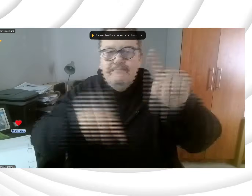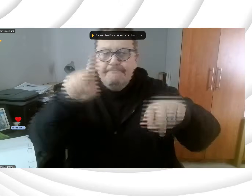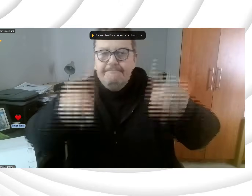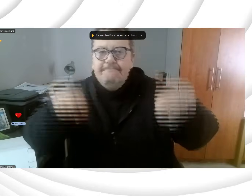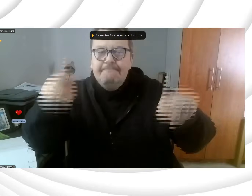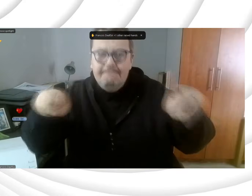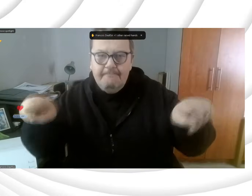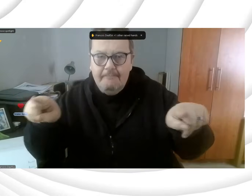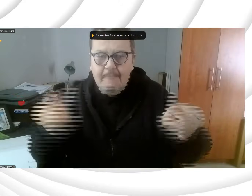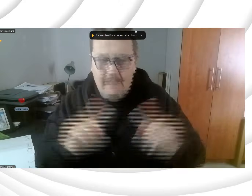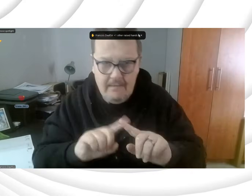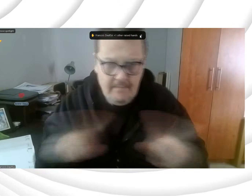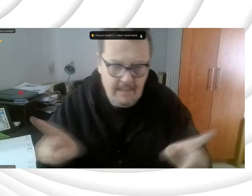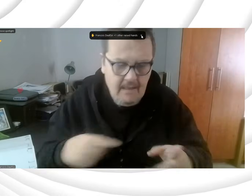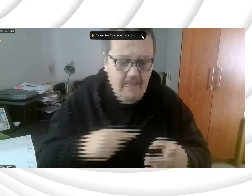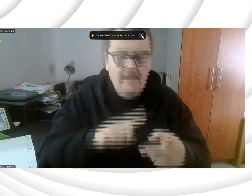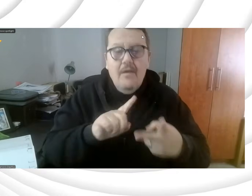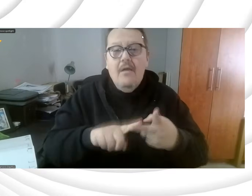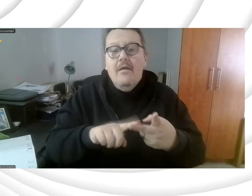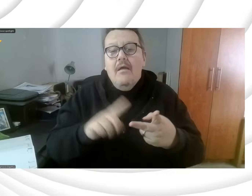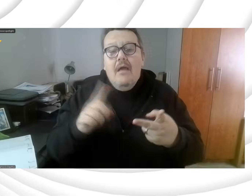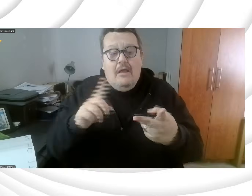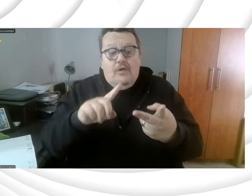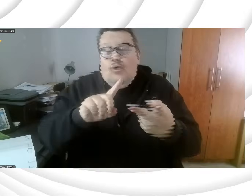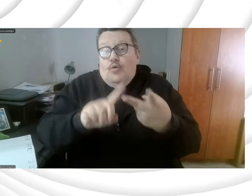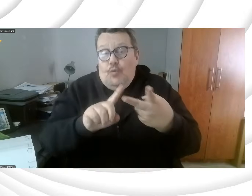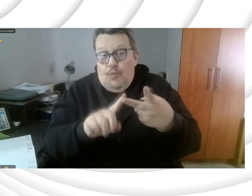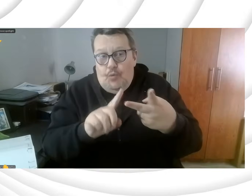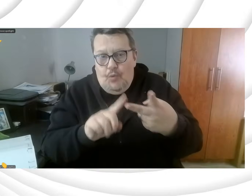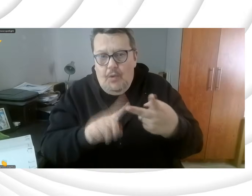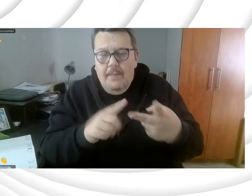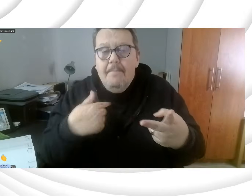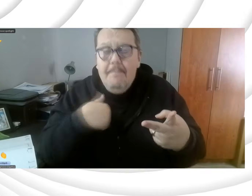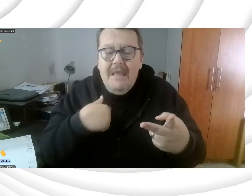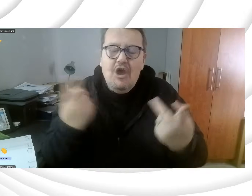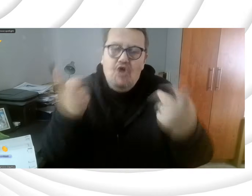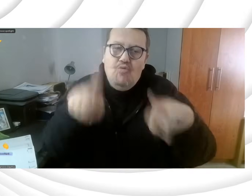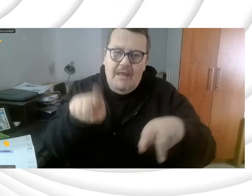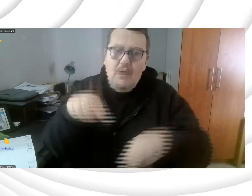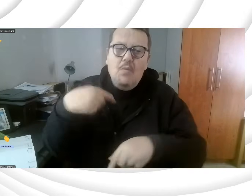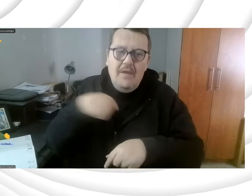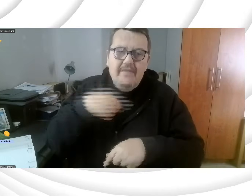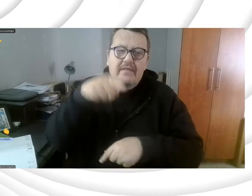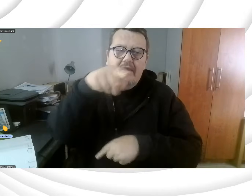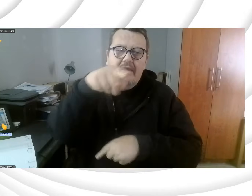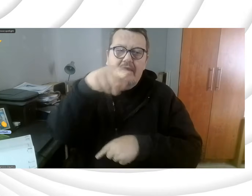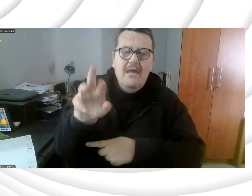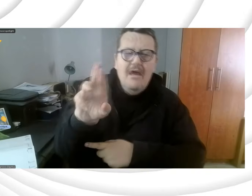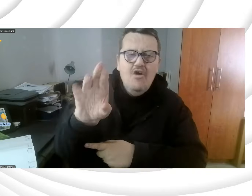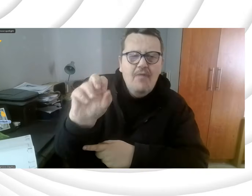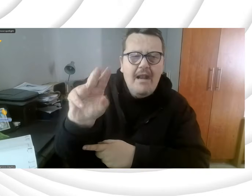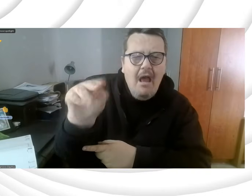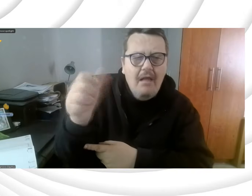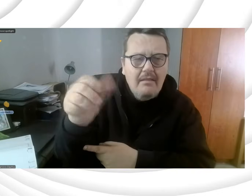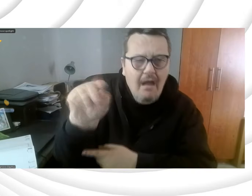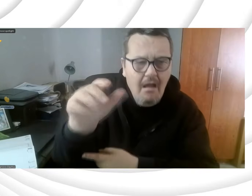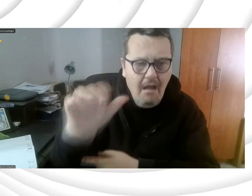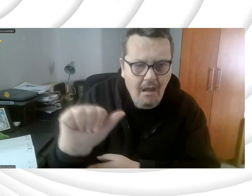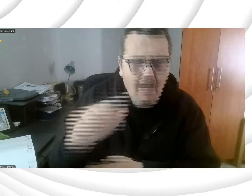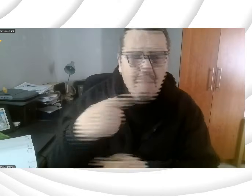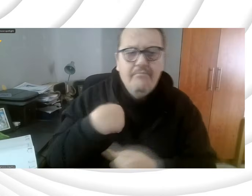the amendment, it says that it cannot be standardized and we need to recognize different dialects. Secondly, I also agree